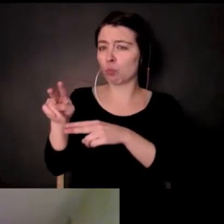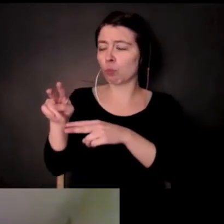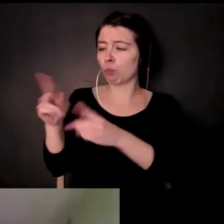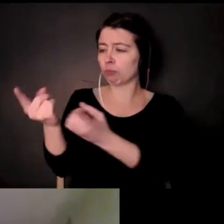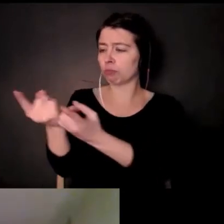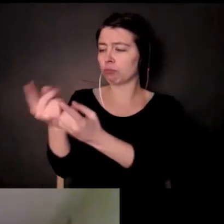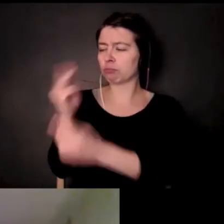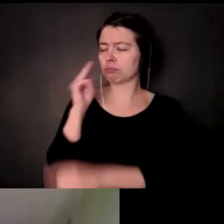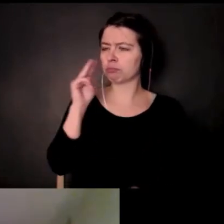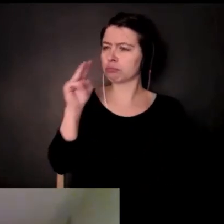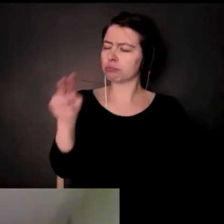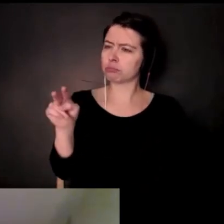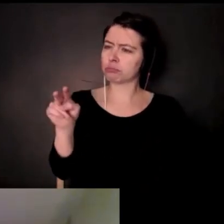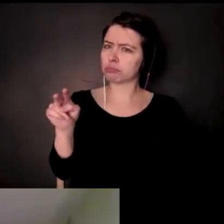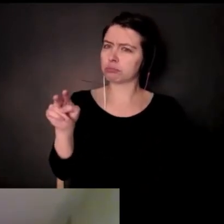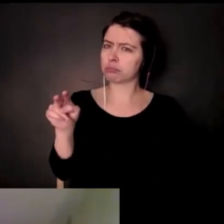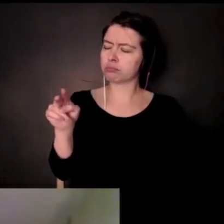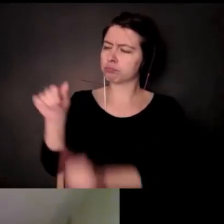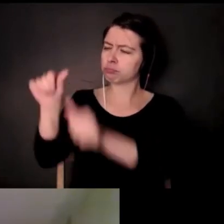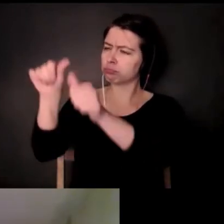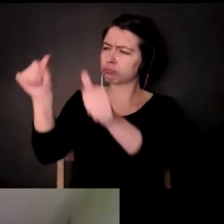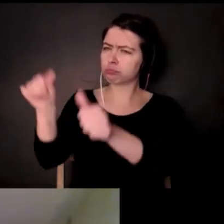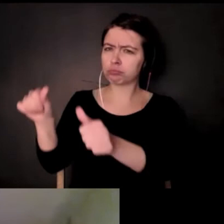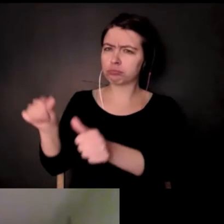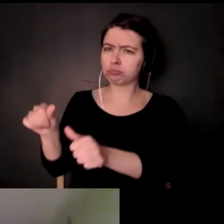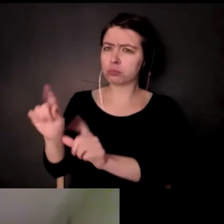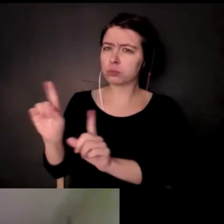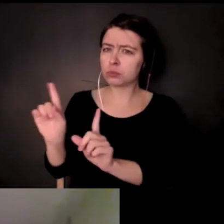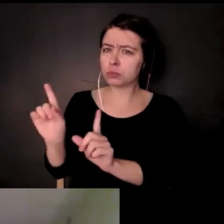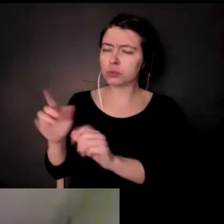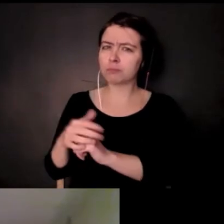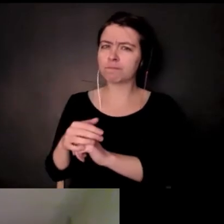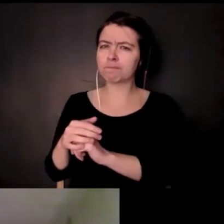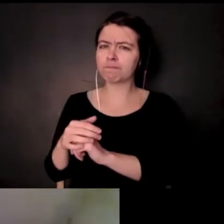its contours. Does it look rough or smooth?